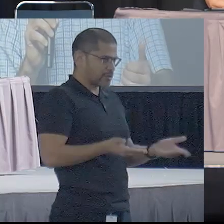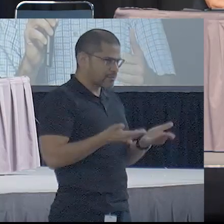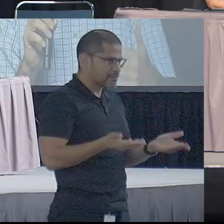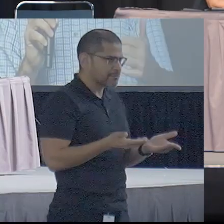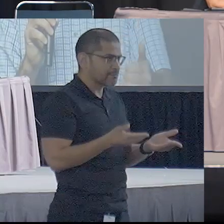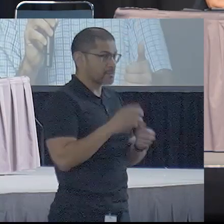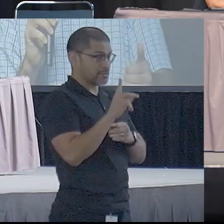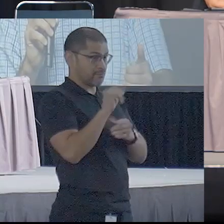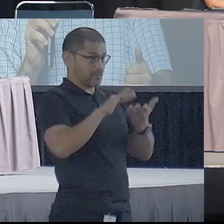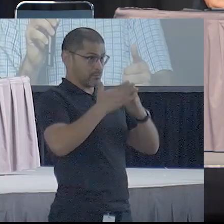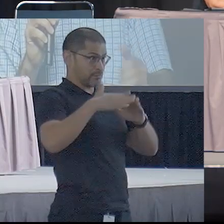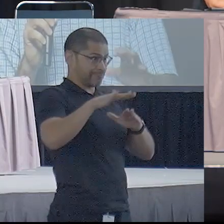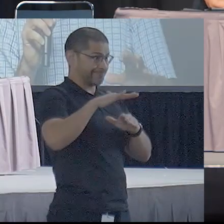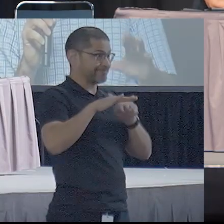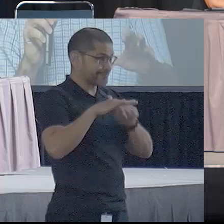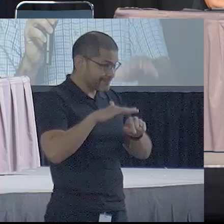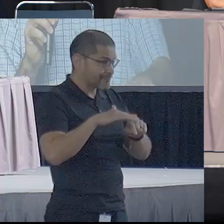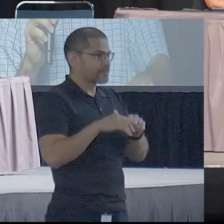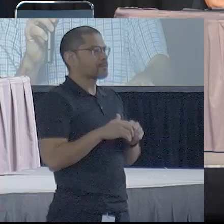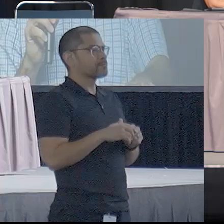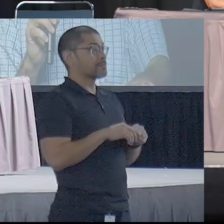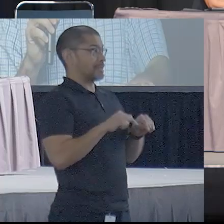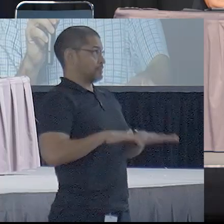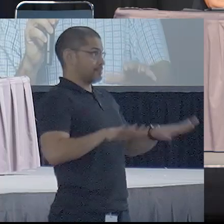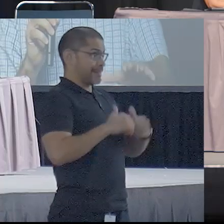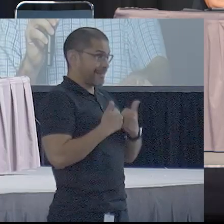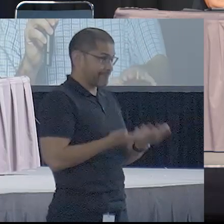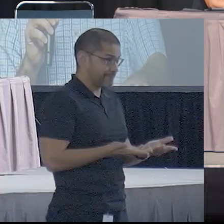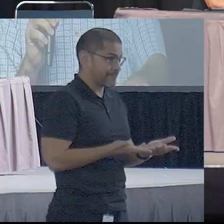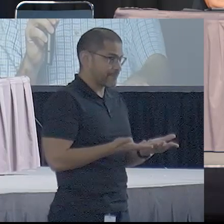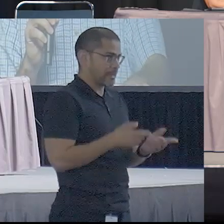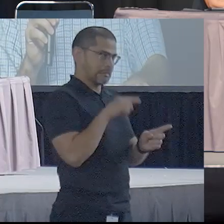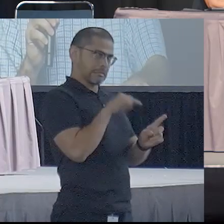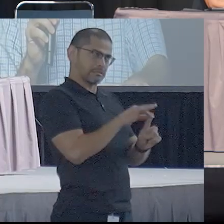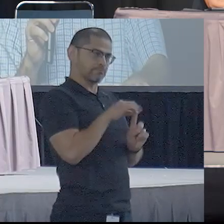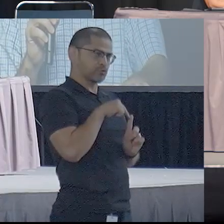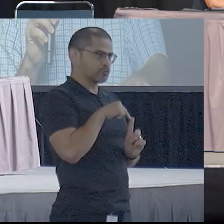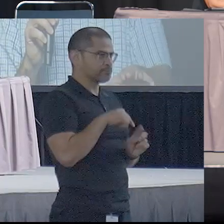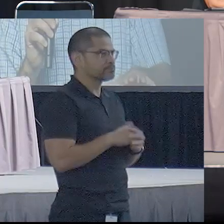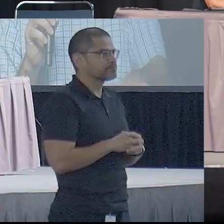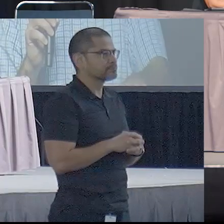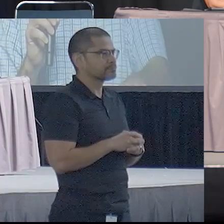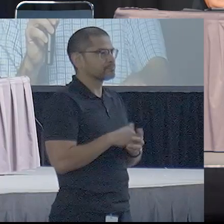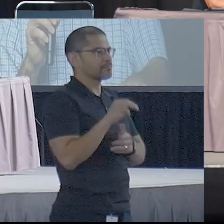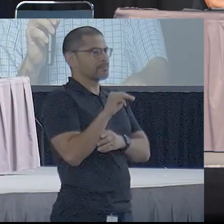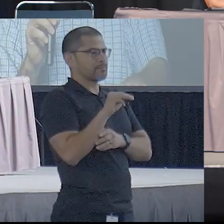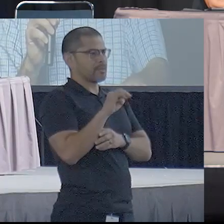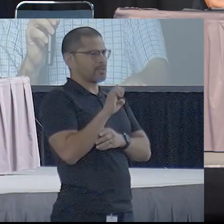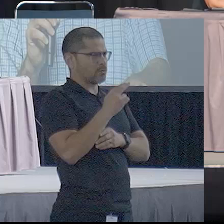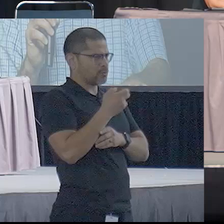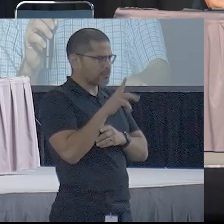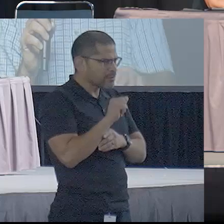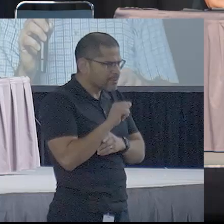here makes this special. And it was recognized last year with a Martha Arbuckle Award from the Texas Governor's Committee on People